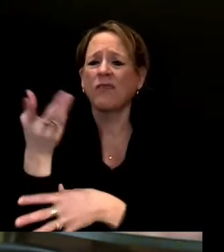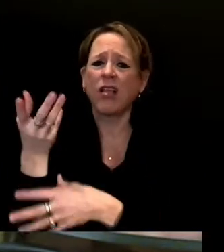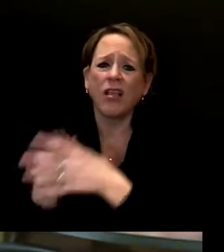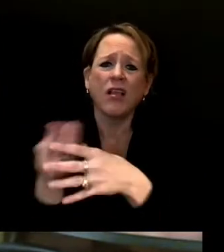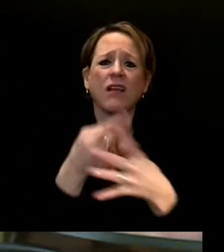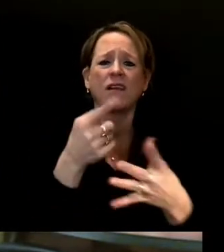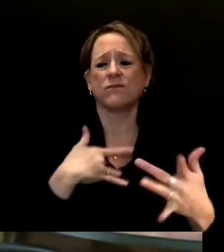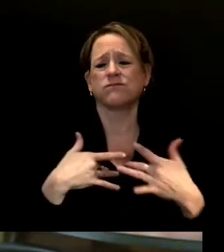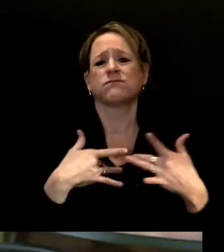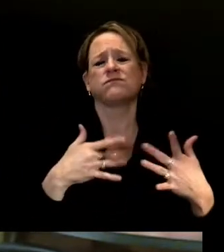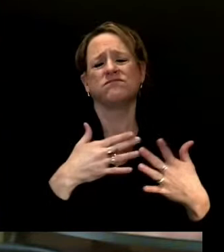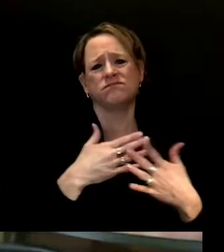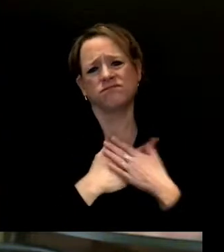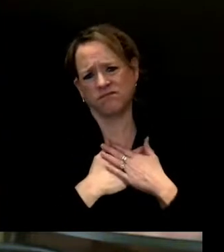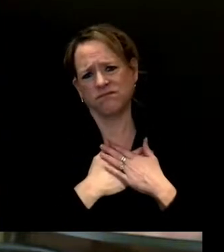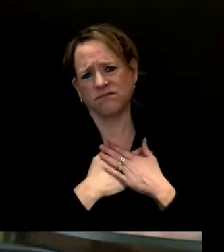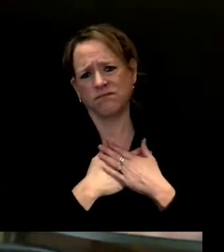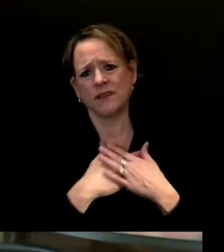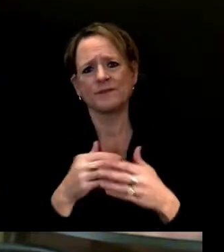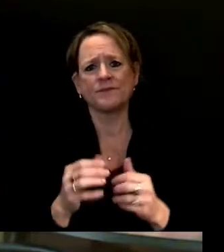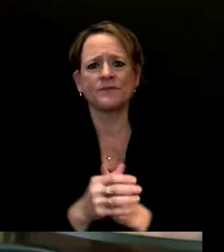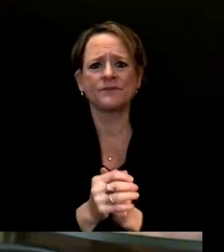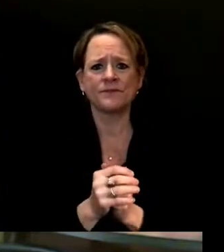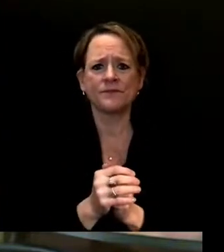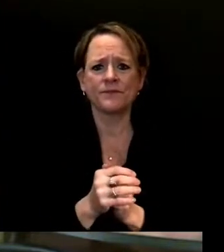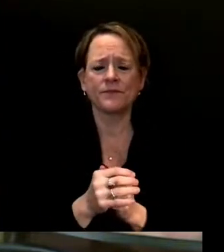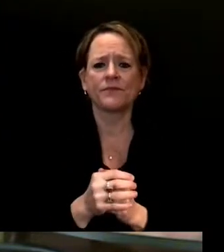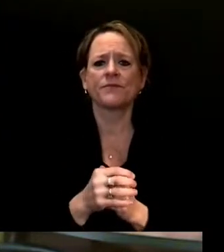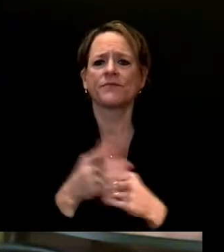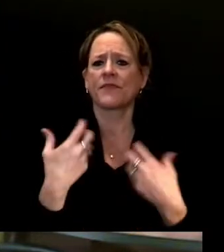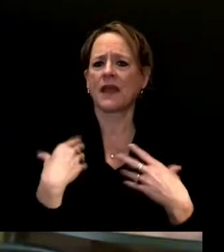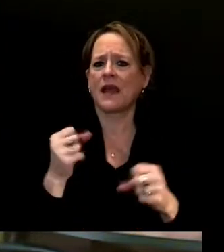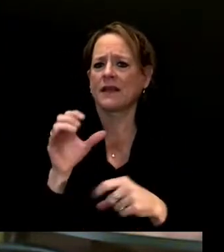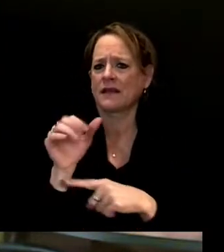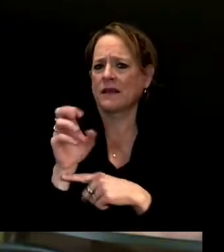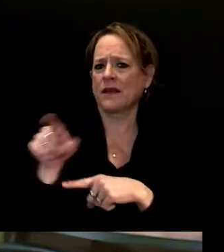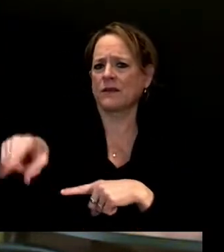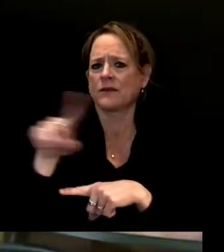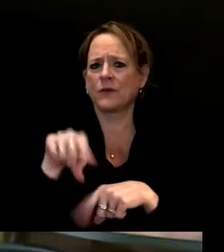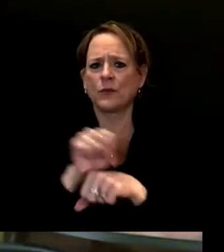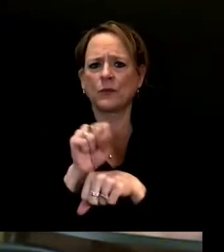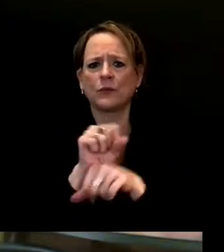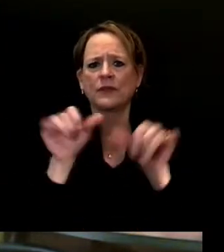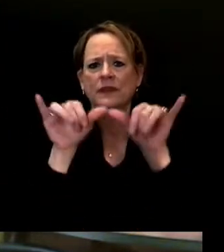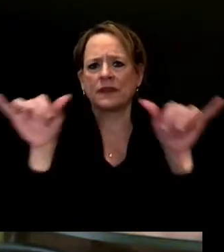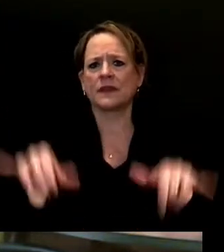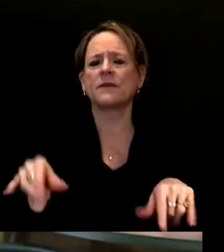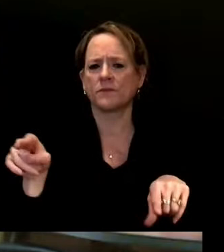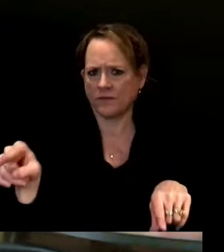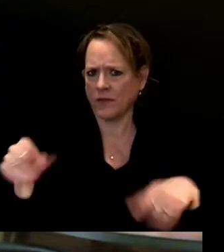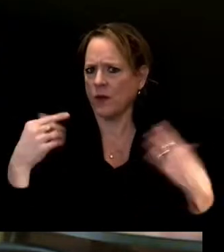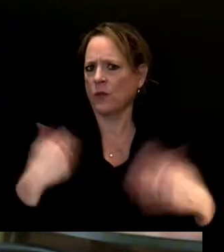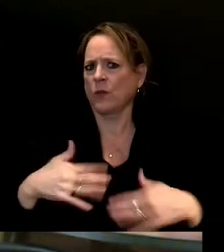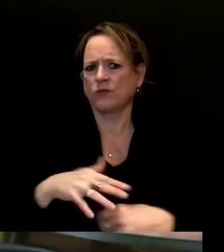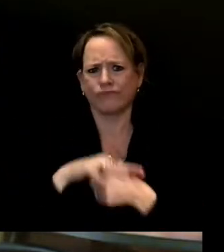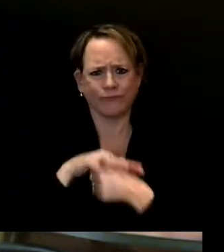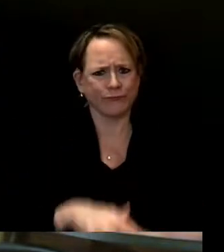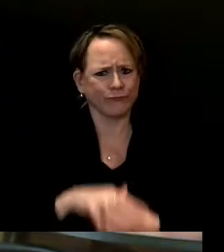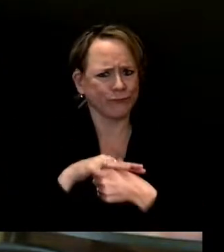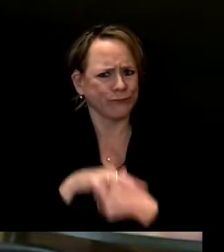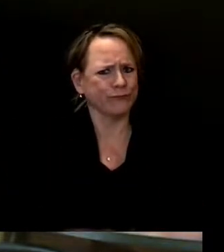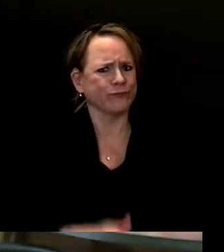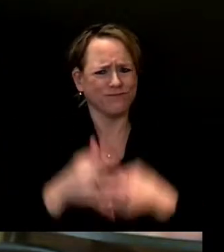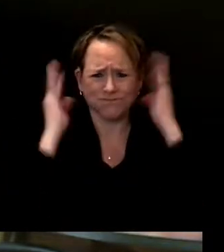governor noted, our healthcare systems are still under tremendous pressure due to an increase in cases and staffing